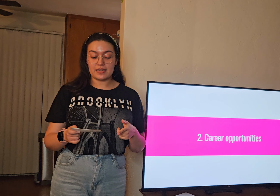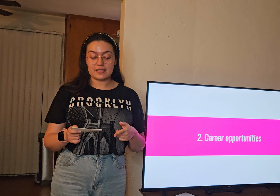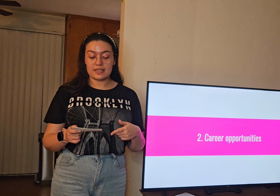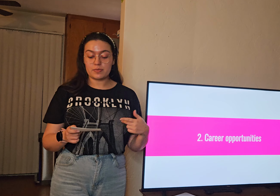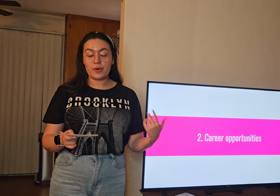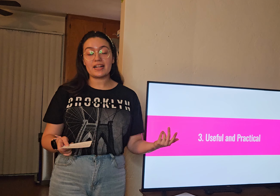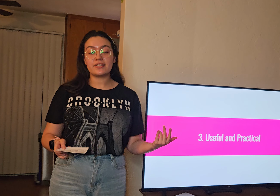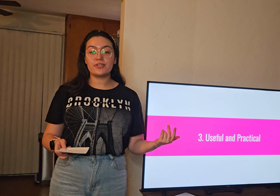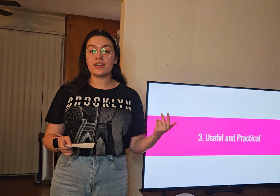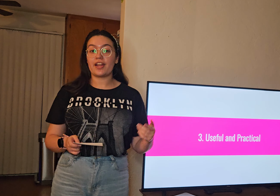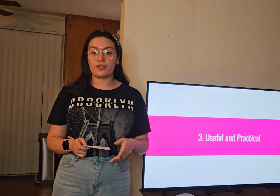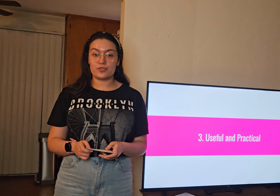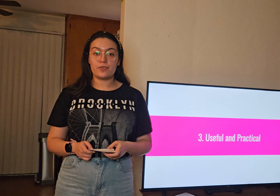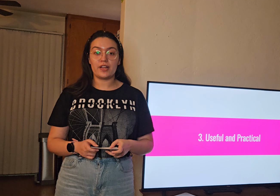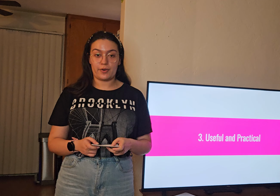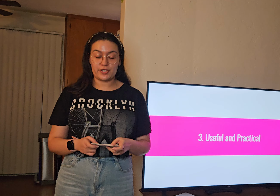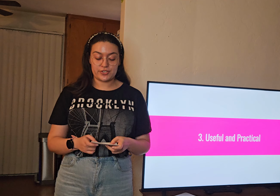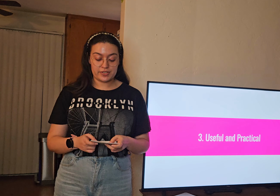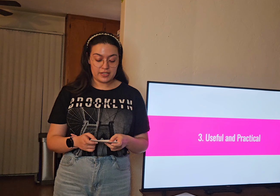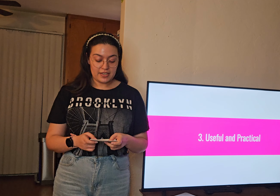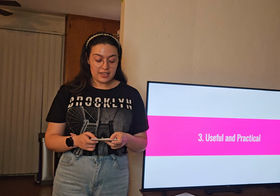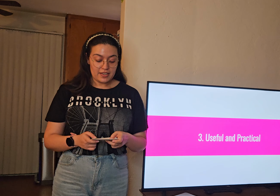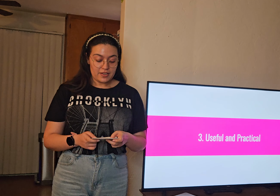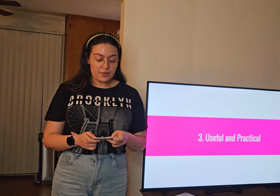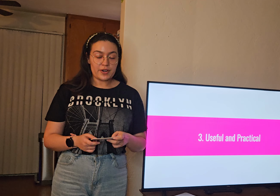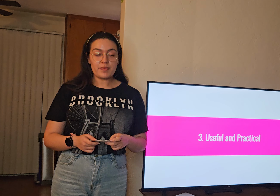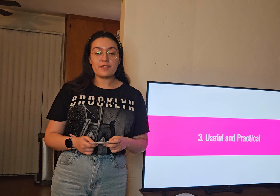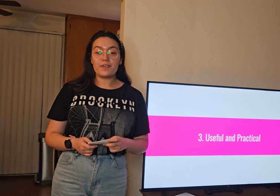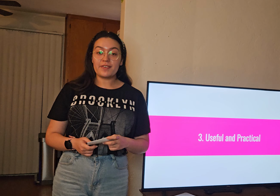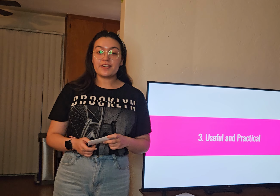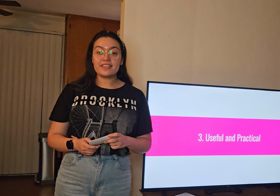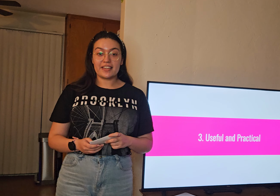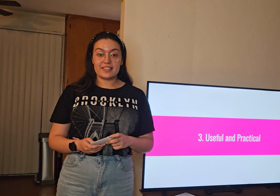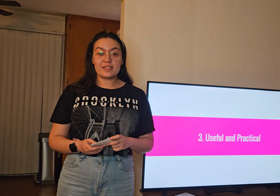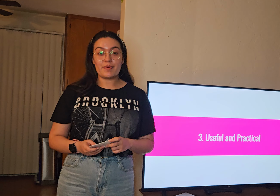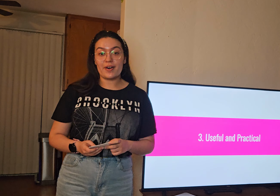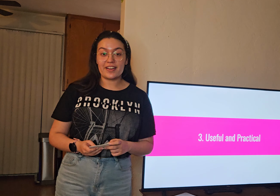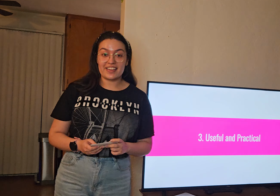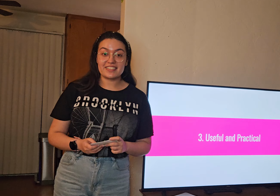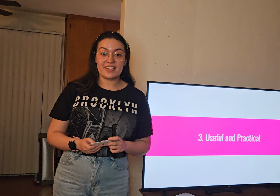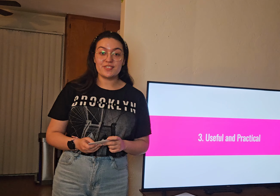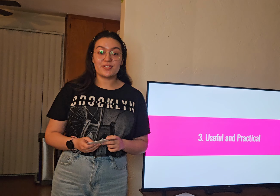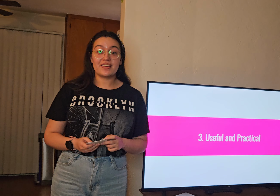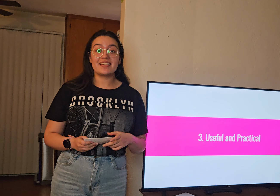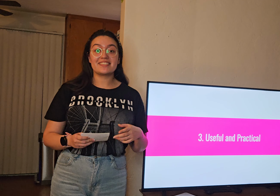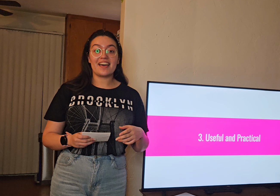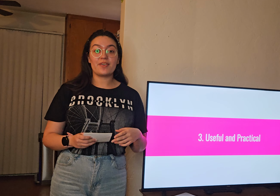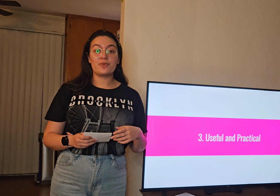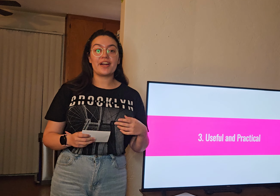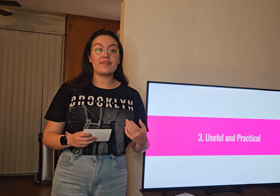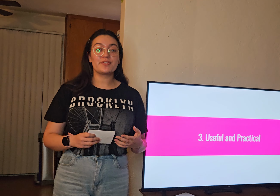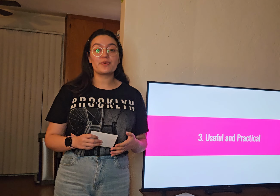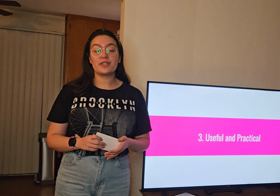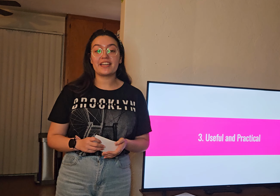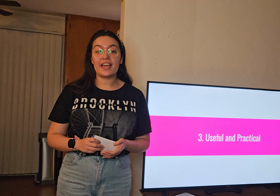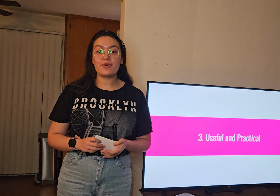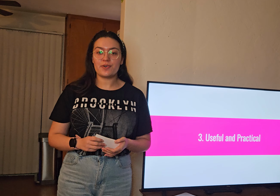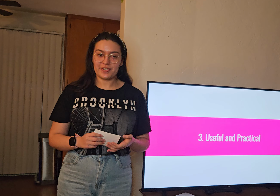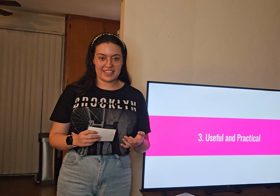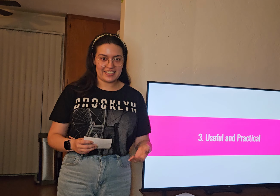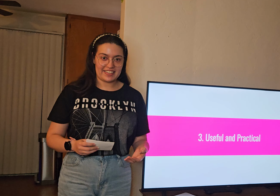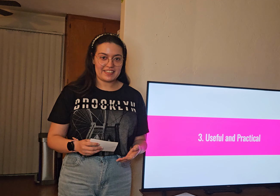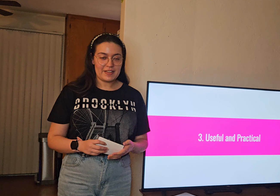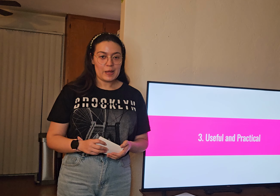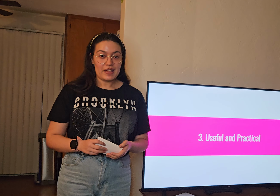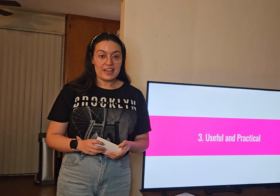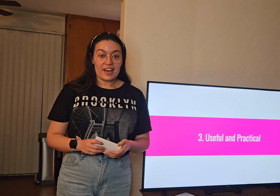is because it's practical and useful language. One of my favorite things about ASL is that we're able to communicate